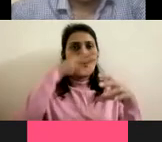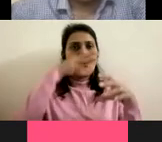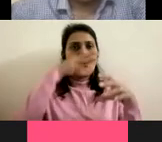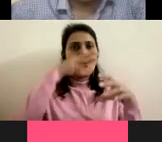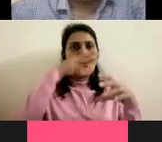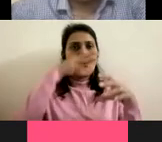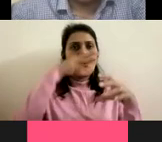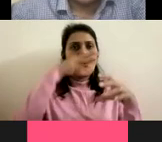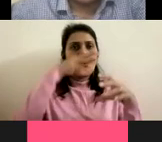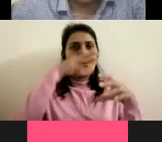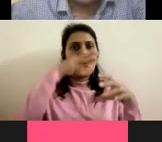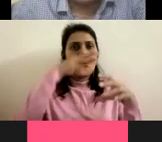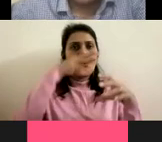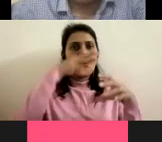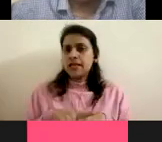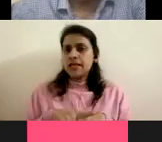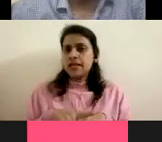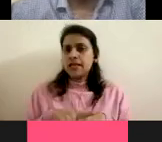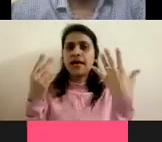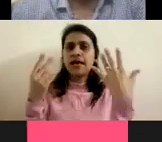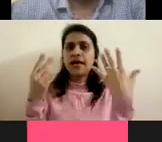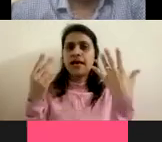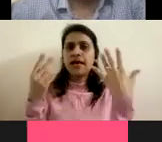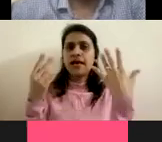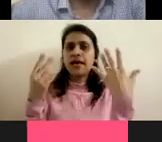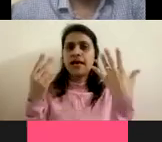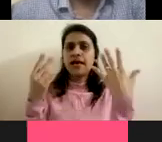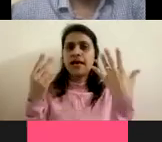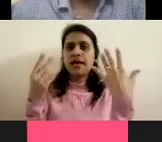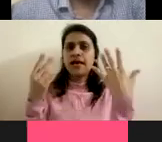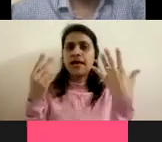will discuss your findings. Okay. I'm opening all the rooms.